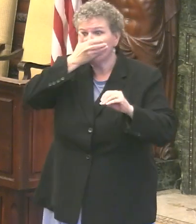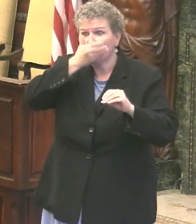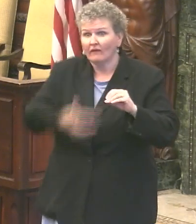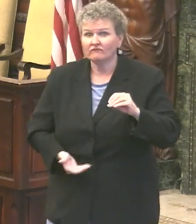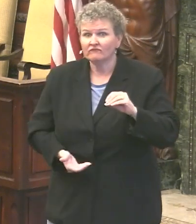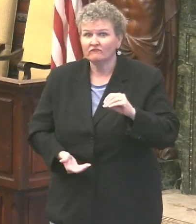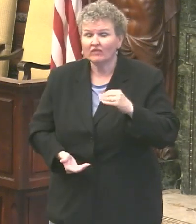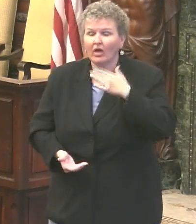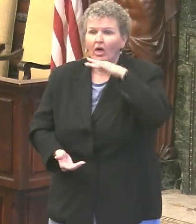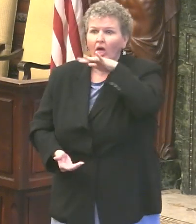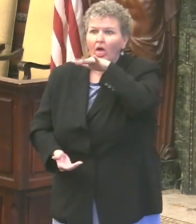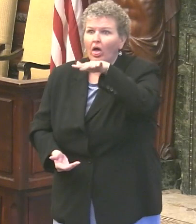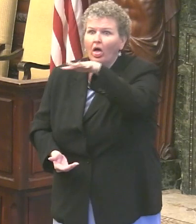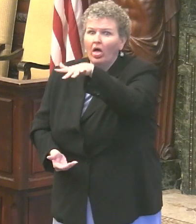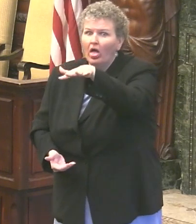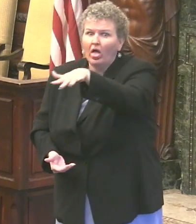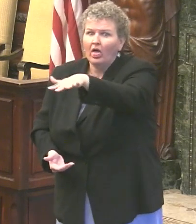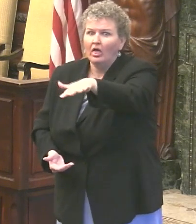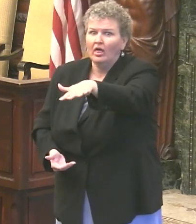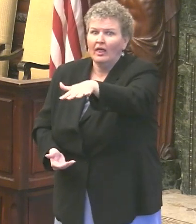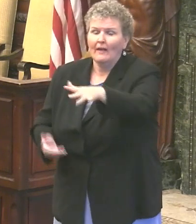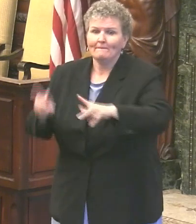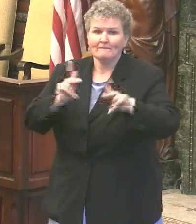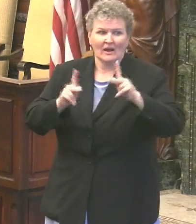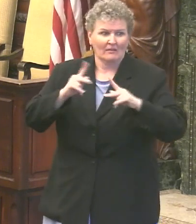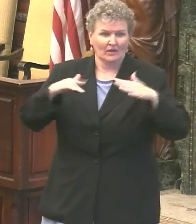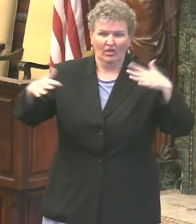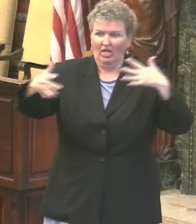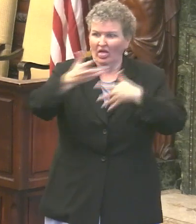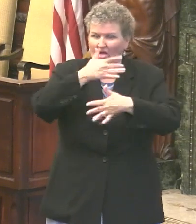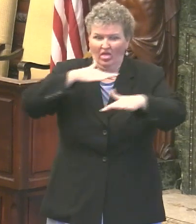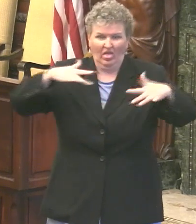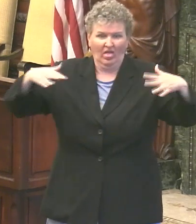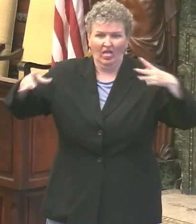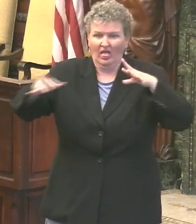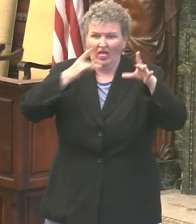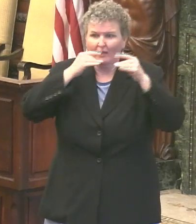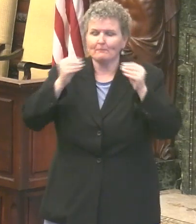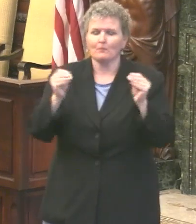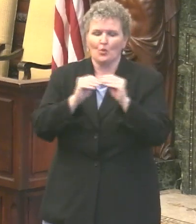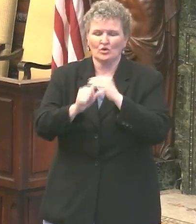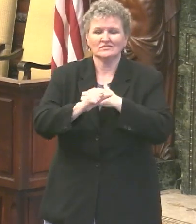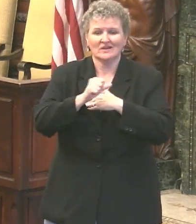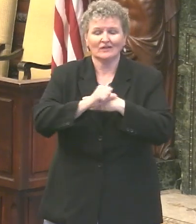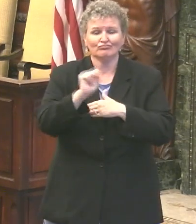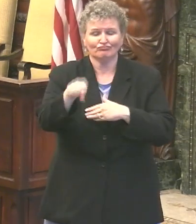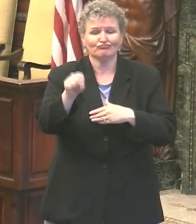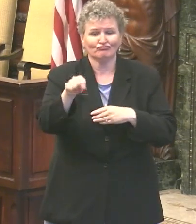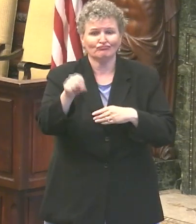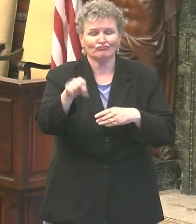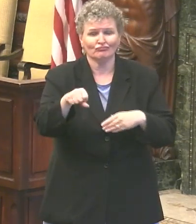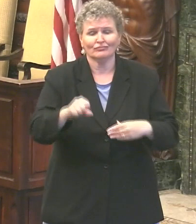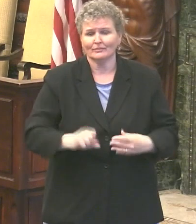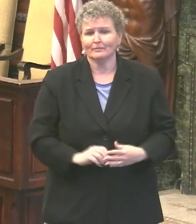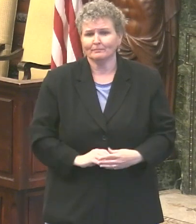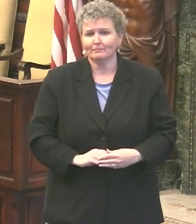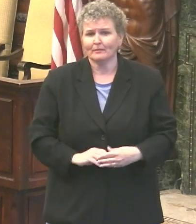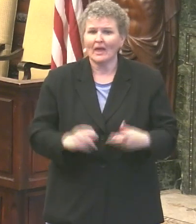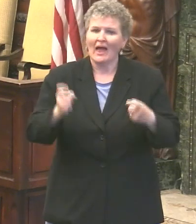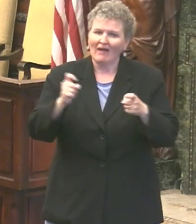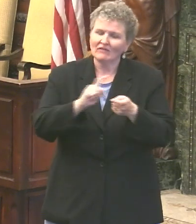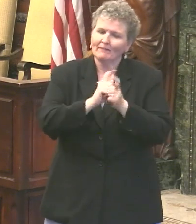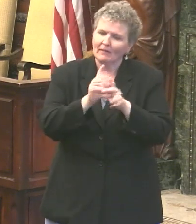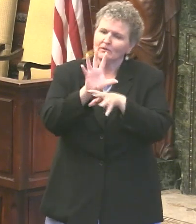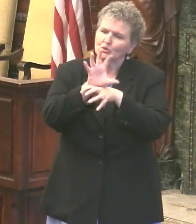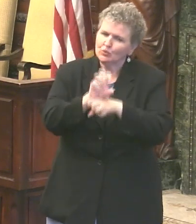dangerous to the people that are around that children. So I think this is probably more just that people aren't accustomed to the mask than